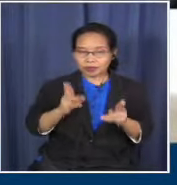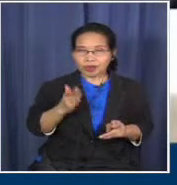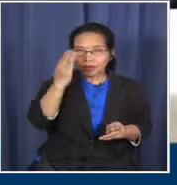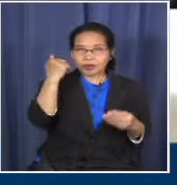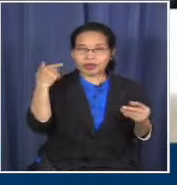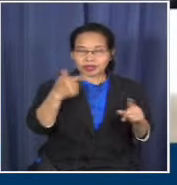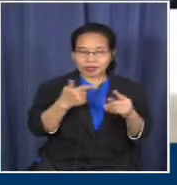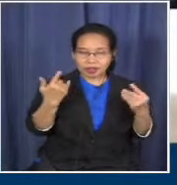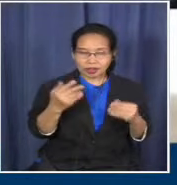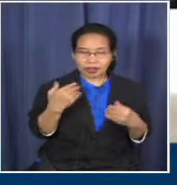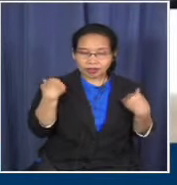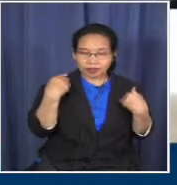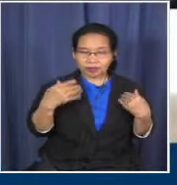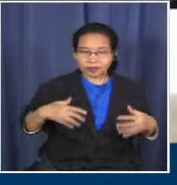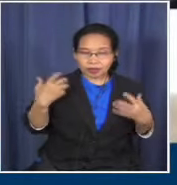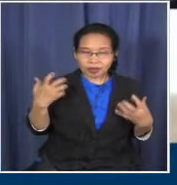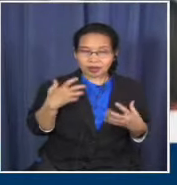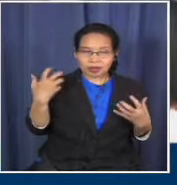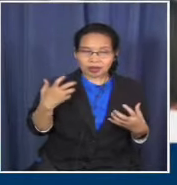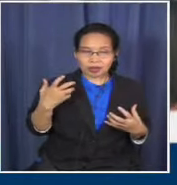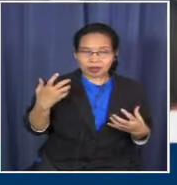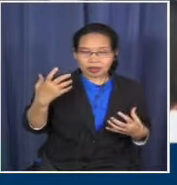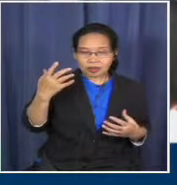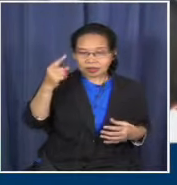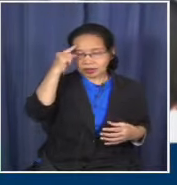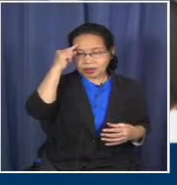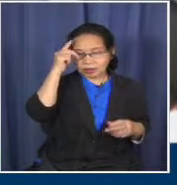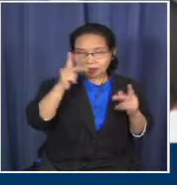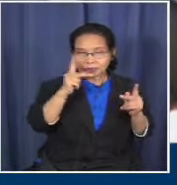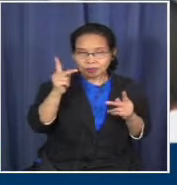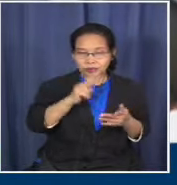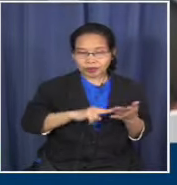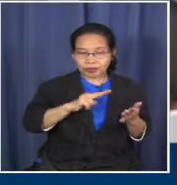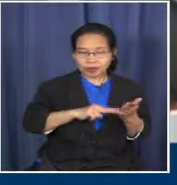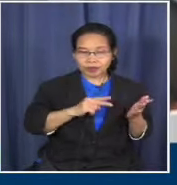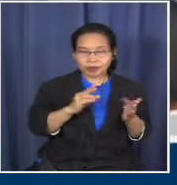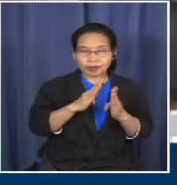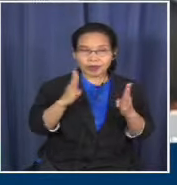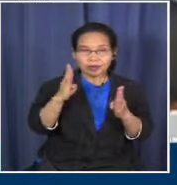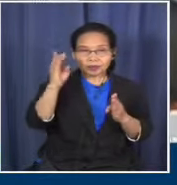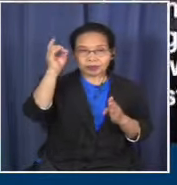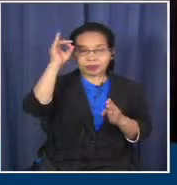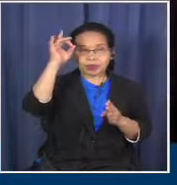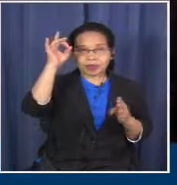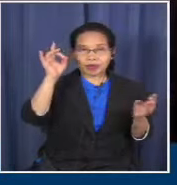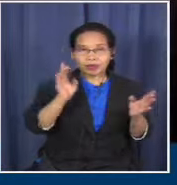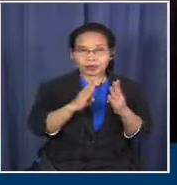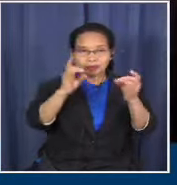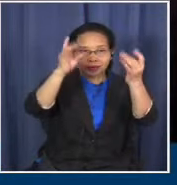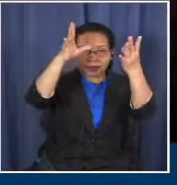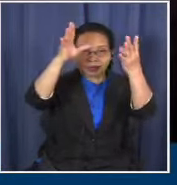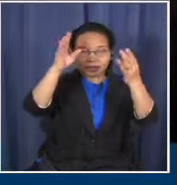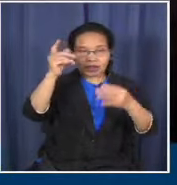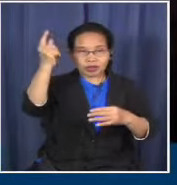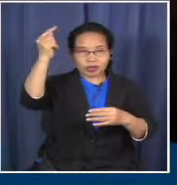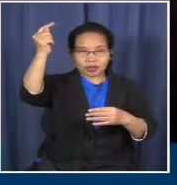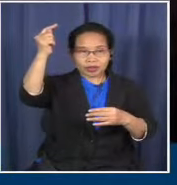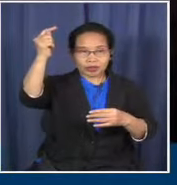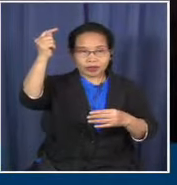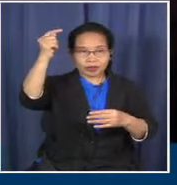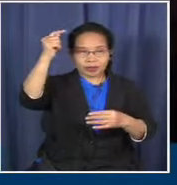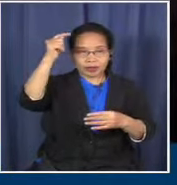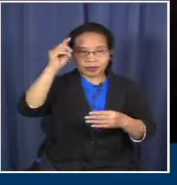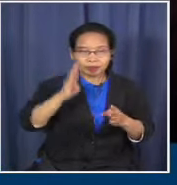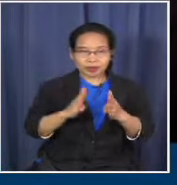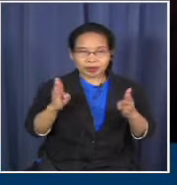millions of years passed and then it became man. But why are there still chimpanzees now? Let me read to you the Big Bang